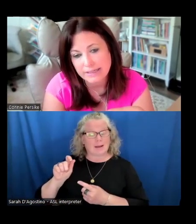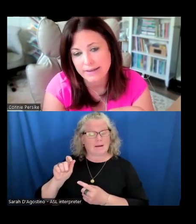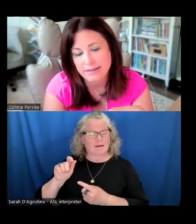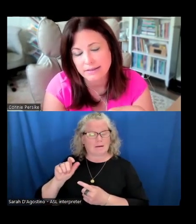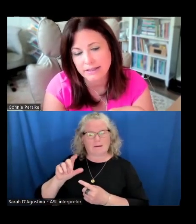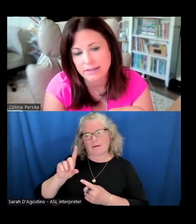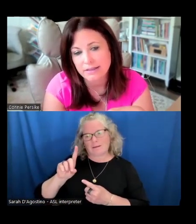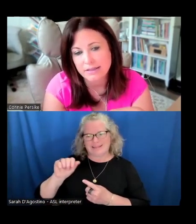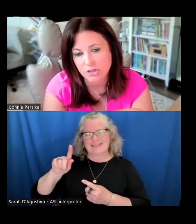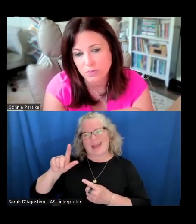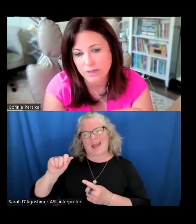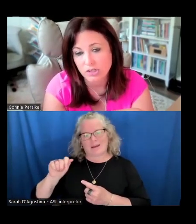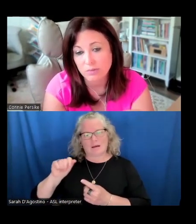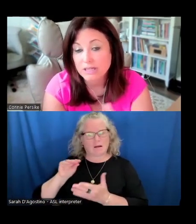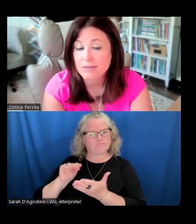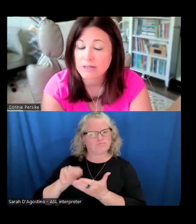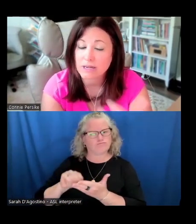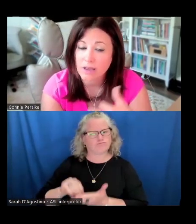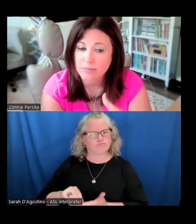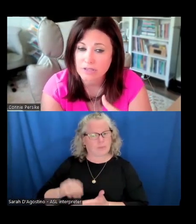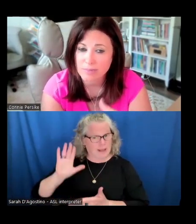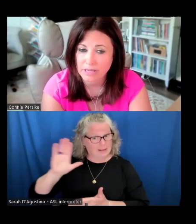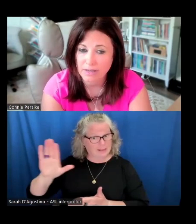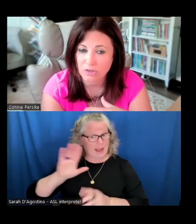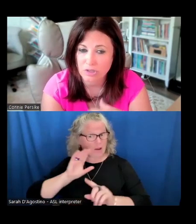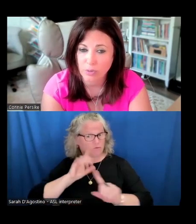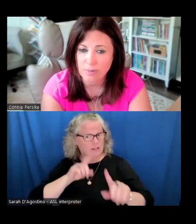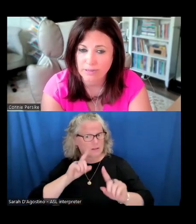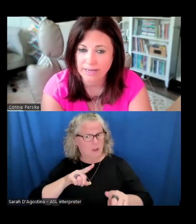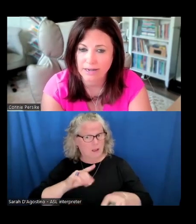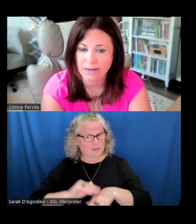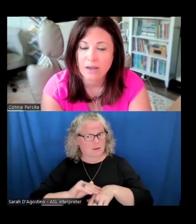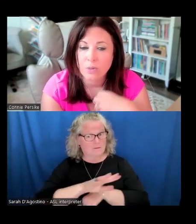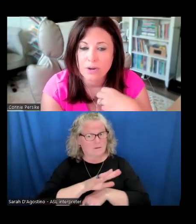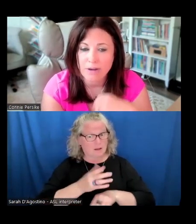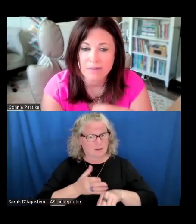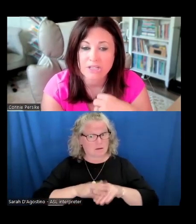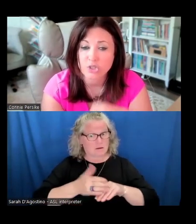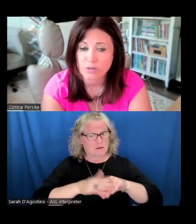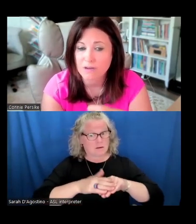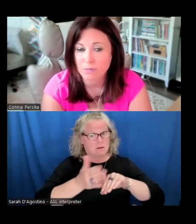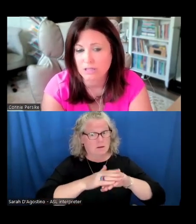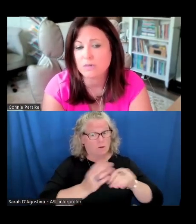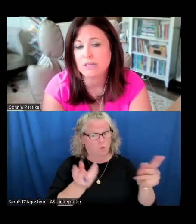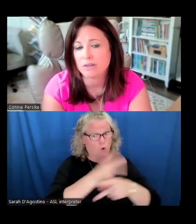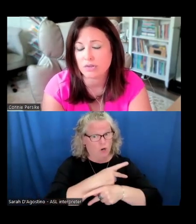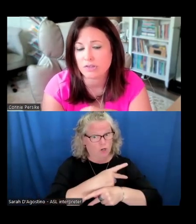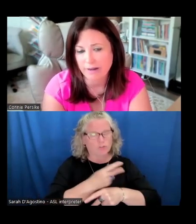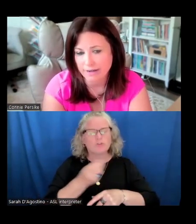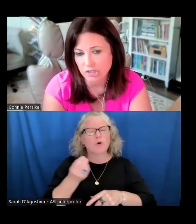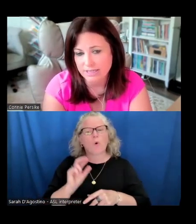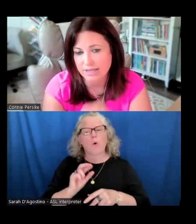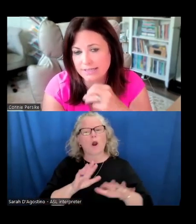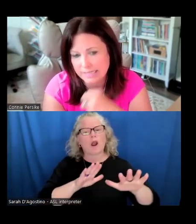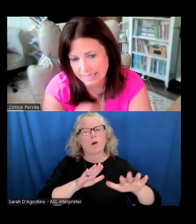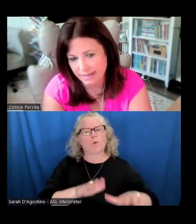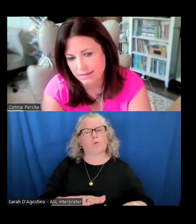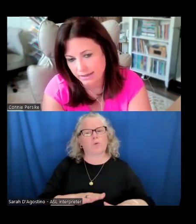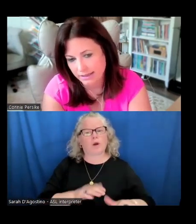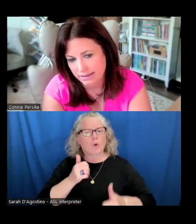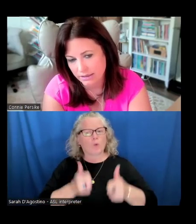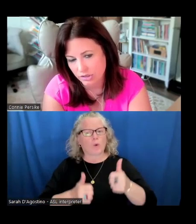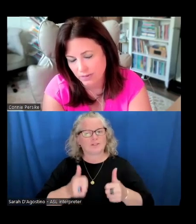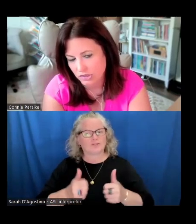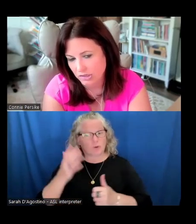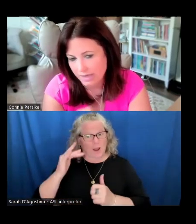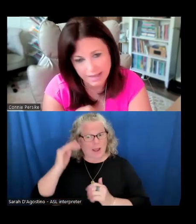or de-escalating the situation? Because when it comes to the behavior support plan, we want to make sure that we're using those strategies that